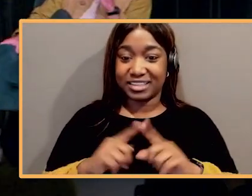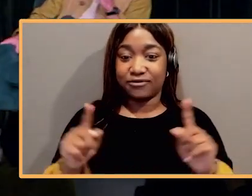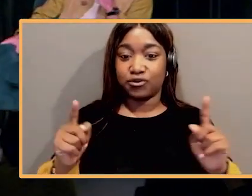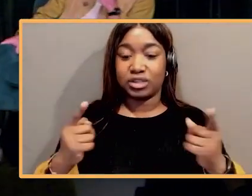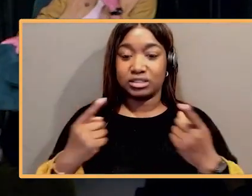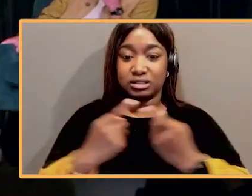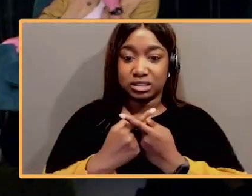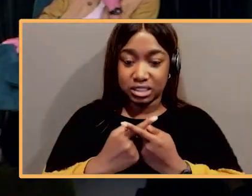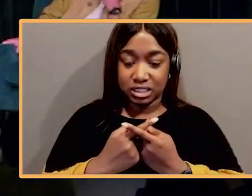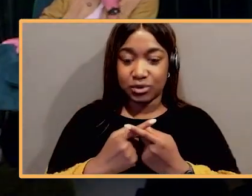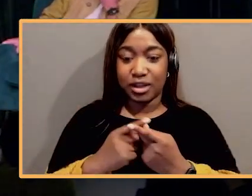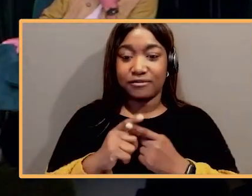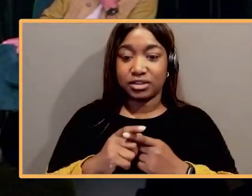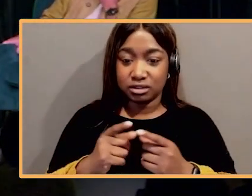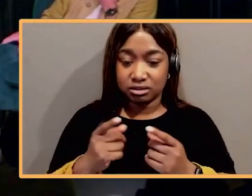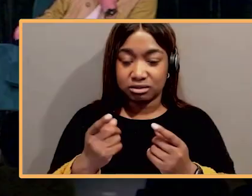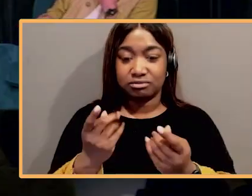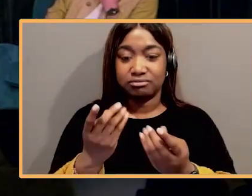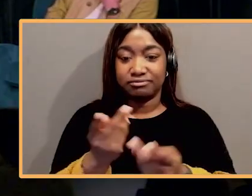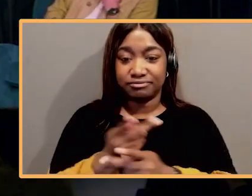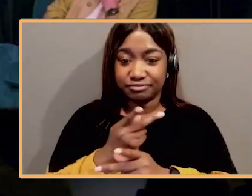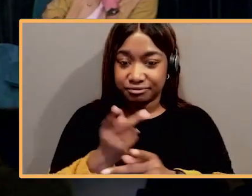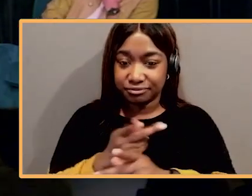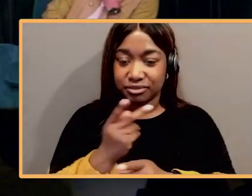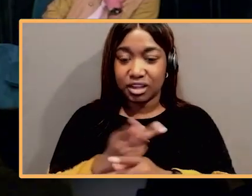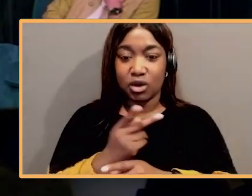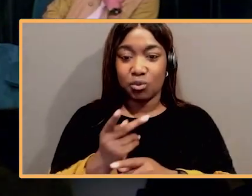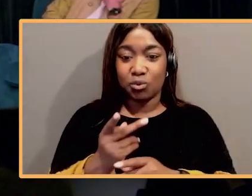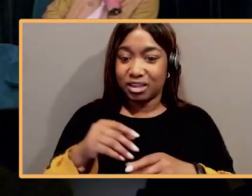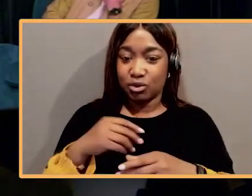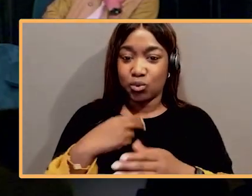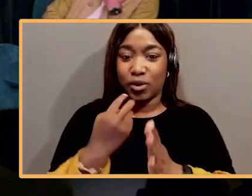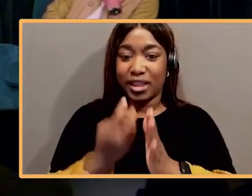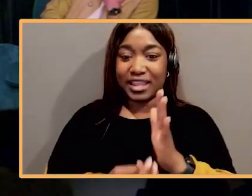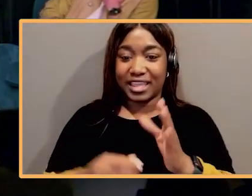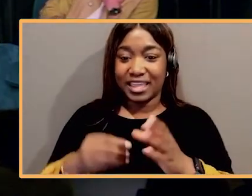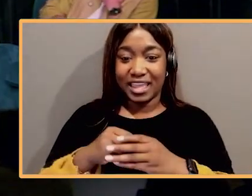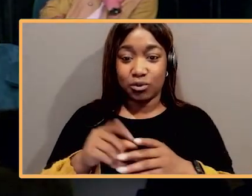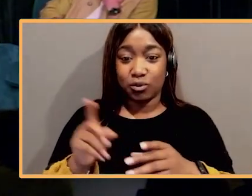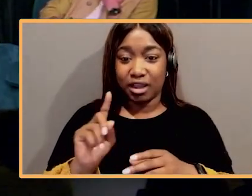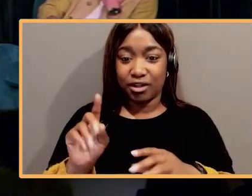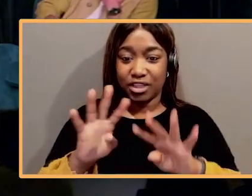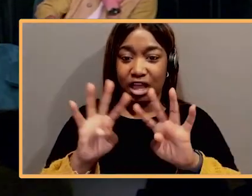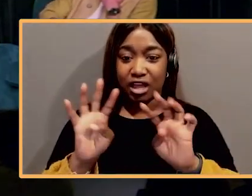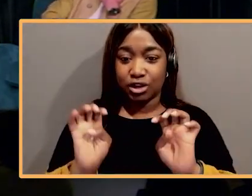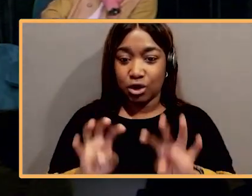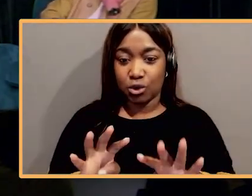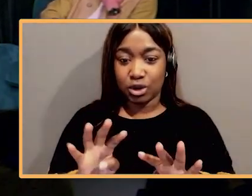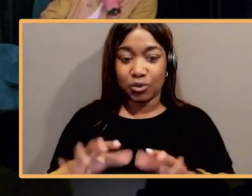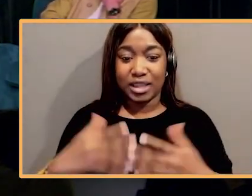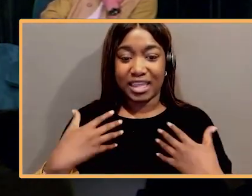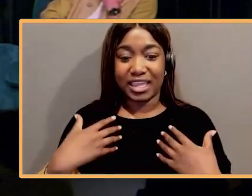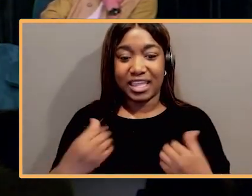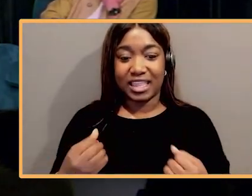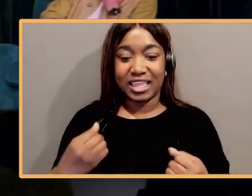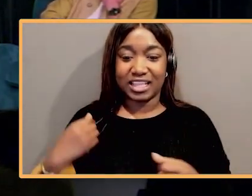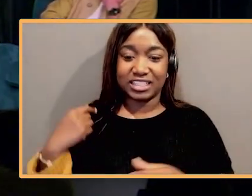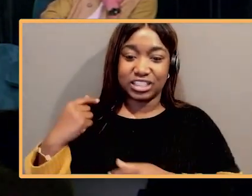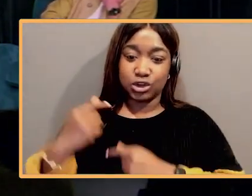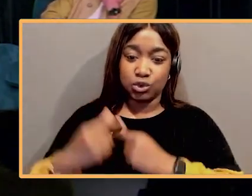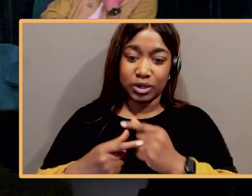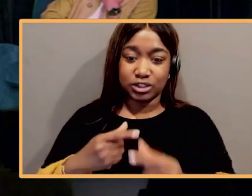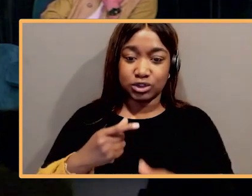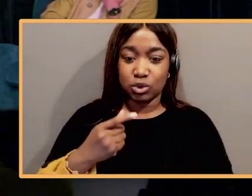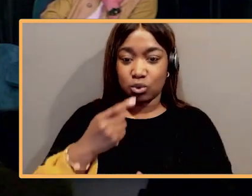wading into the unknown. We're healing generational wounds that we've carried in